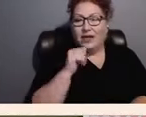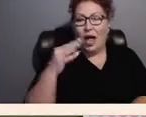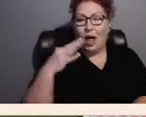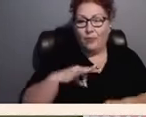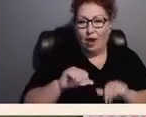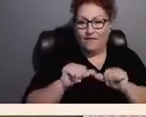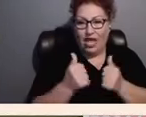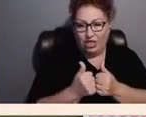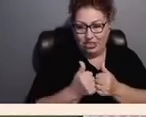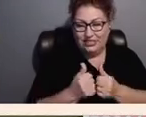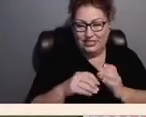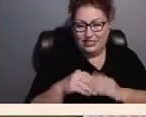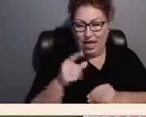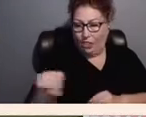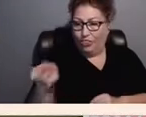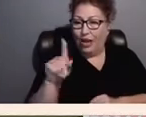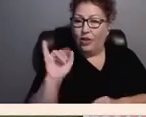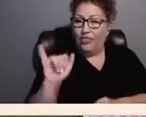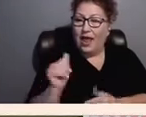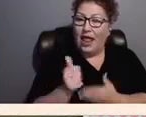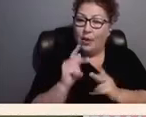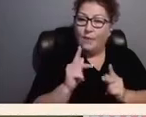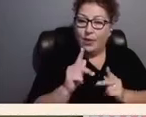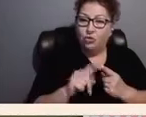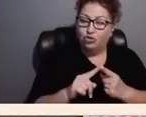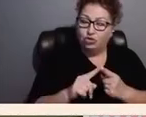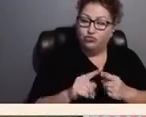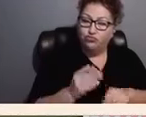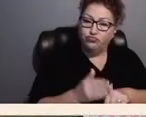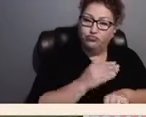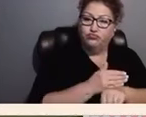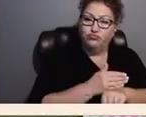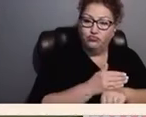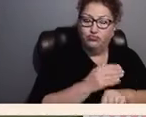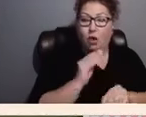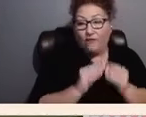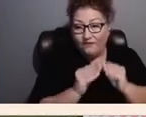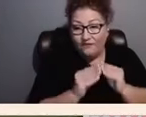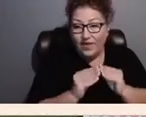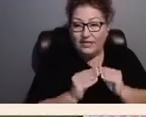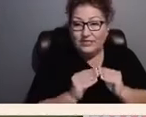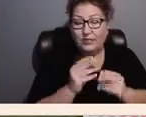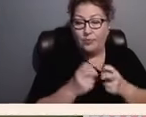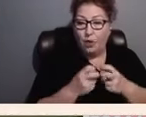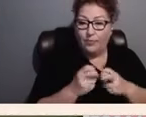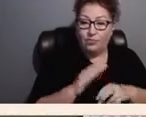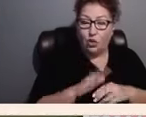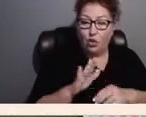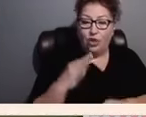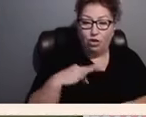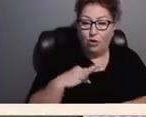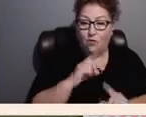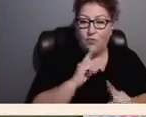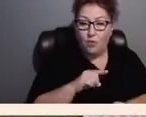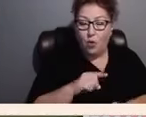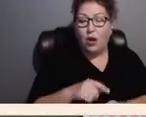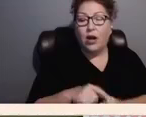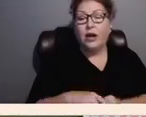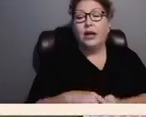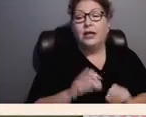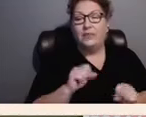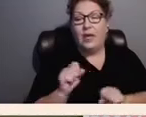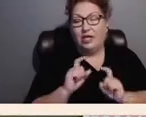agencies out there that help people to restore or fix the issues that are on their credit reports and to be able to give you those tools to make those